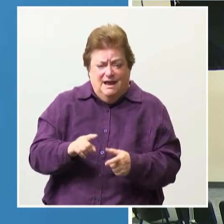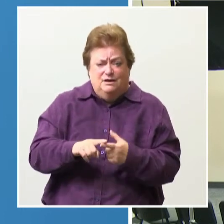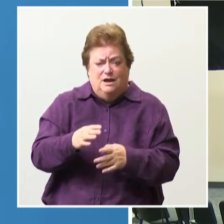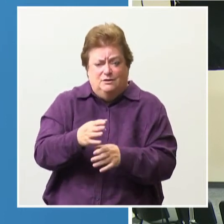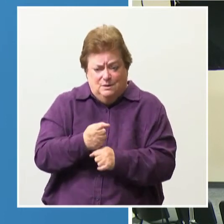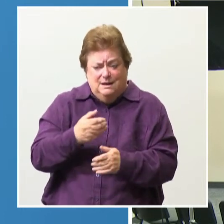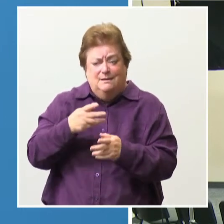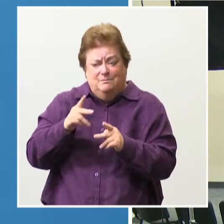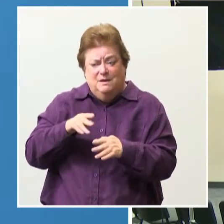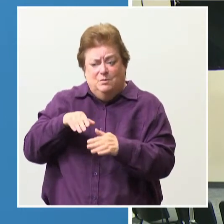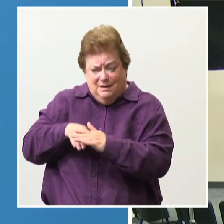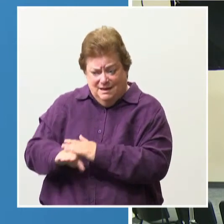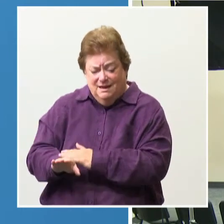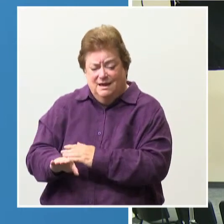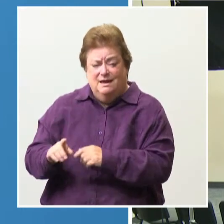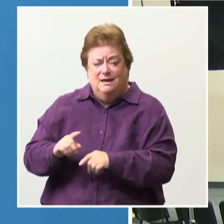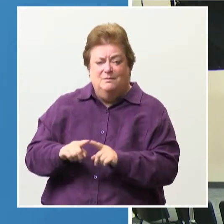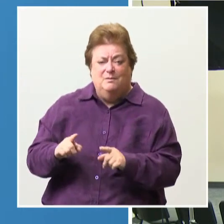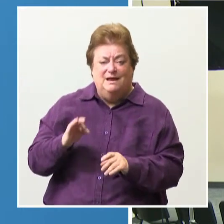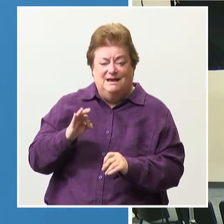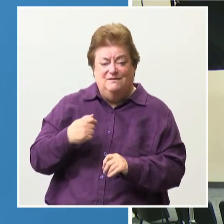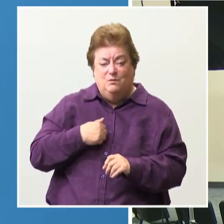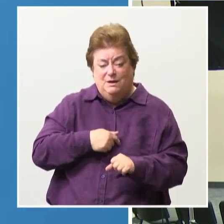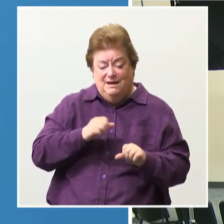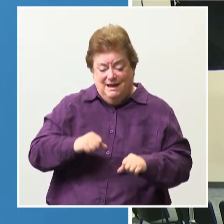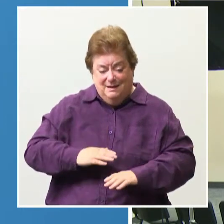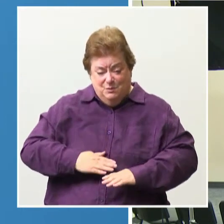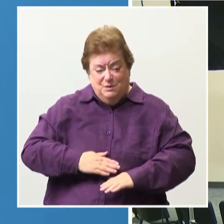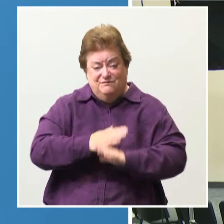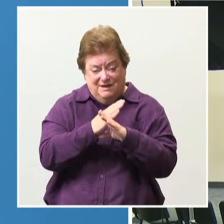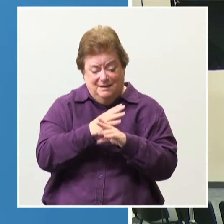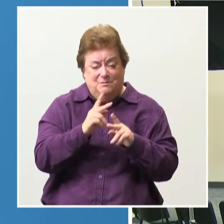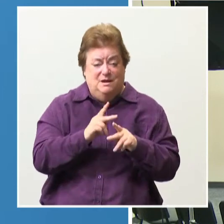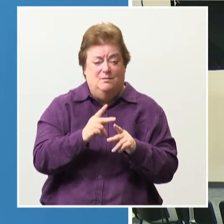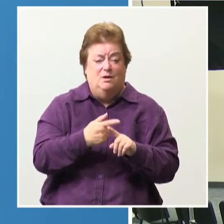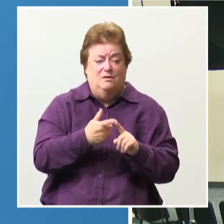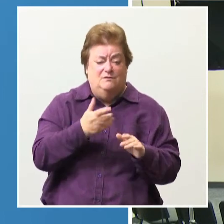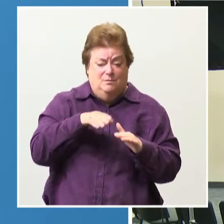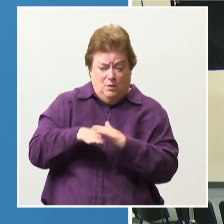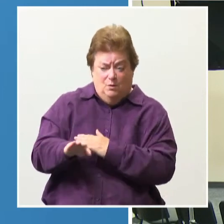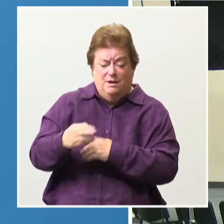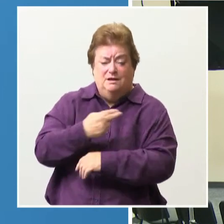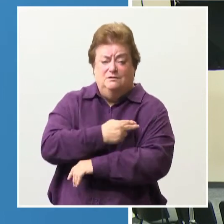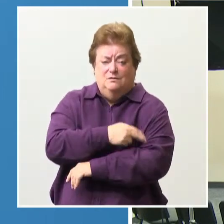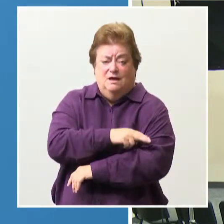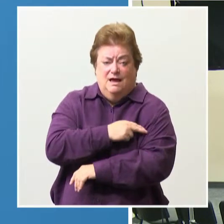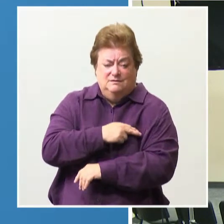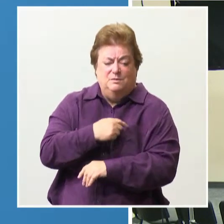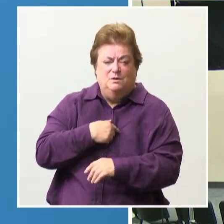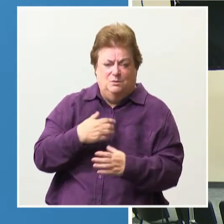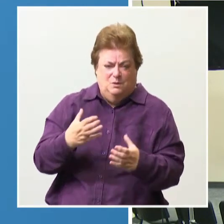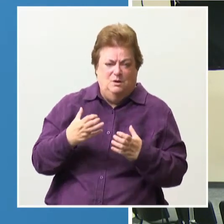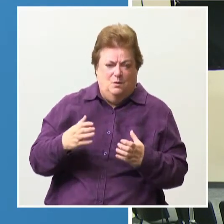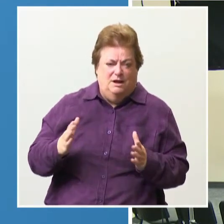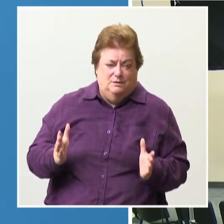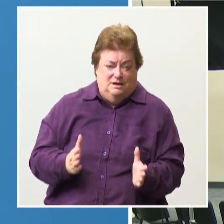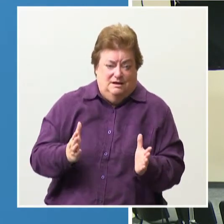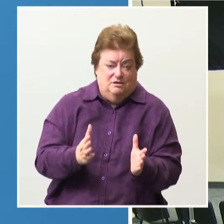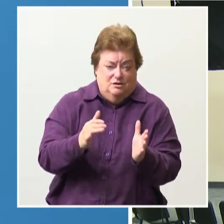but anything we can do to prevent people from getting admitted to the hospital is what we want to at least strongly